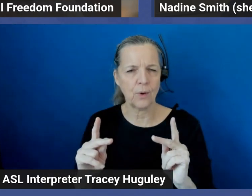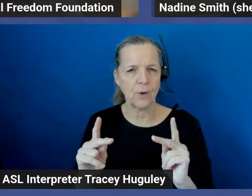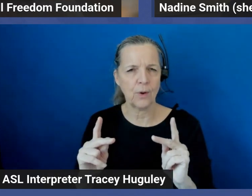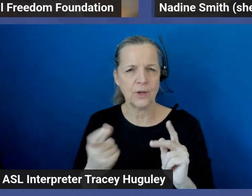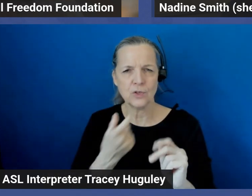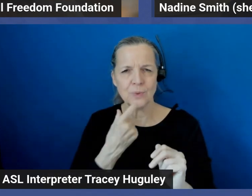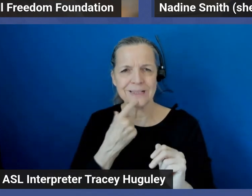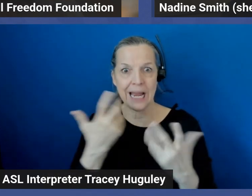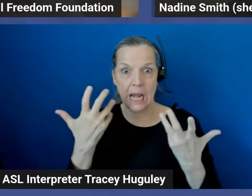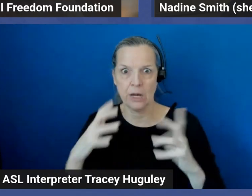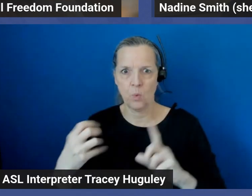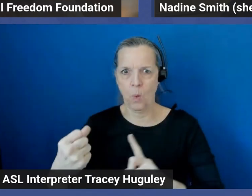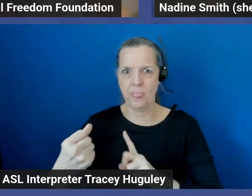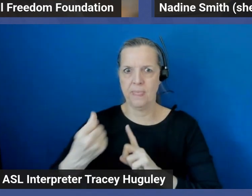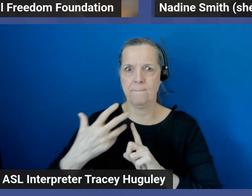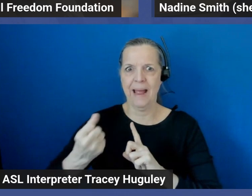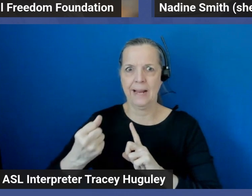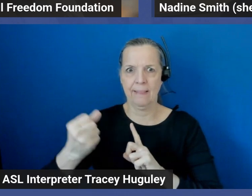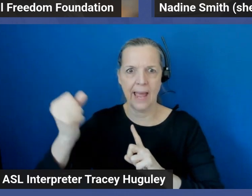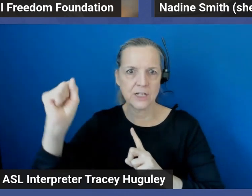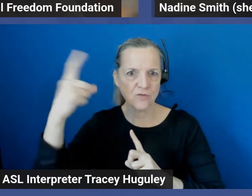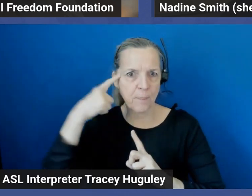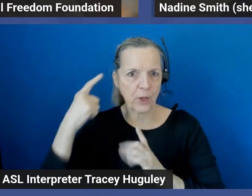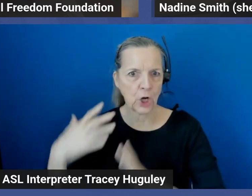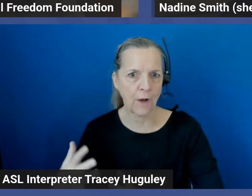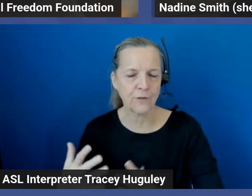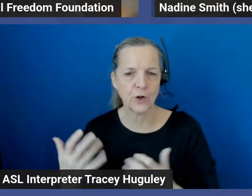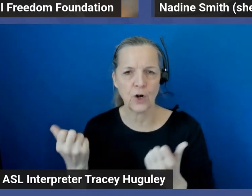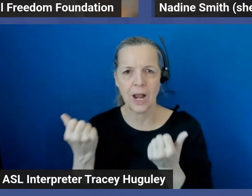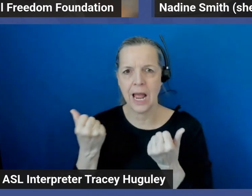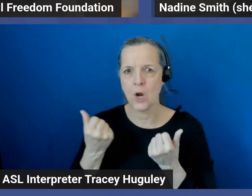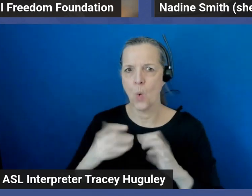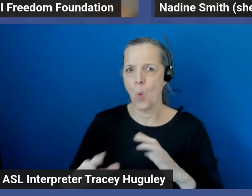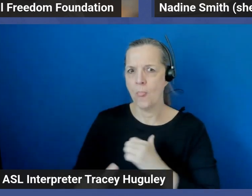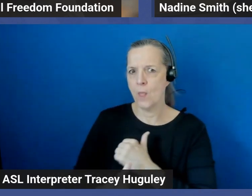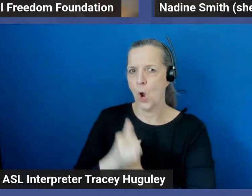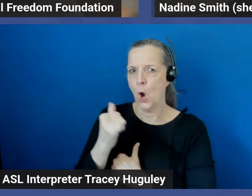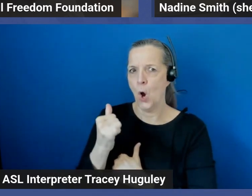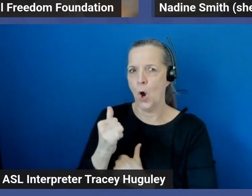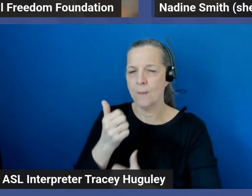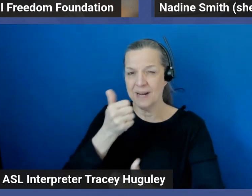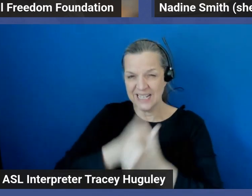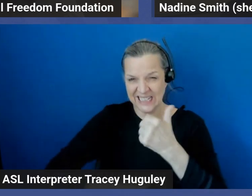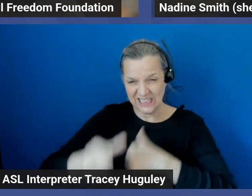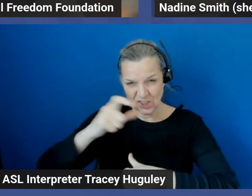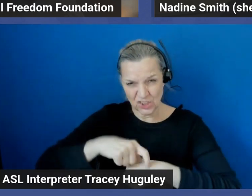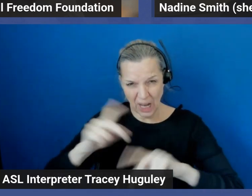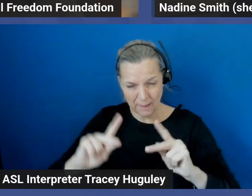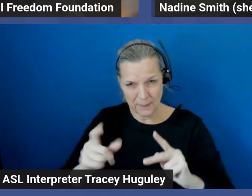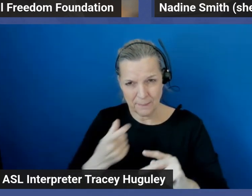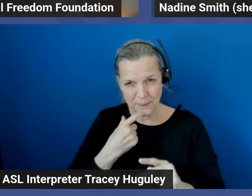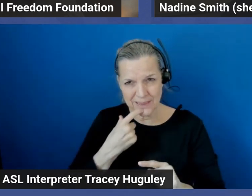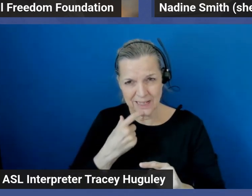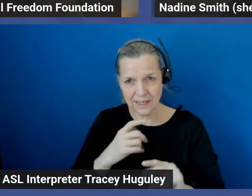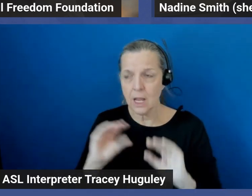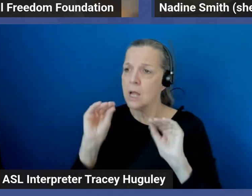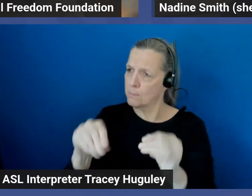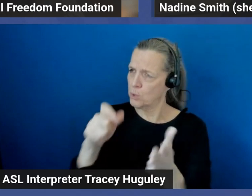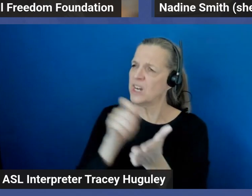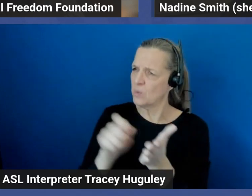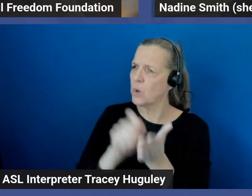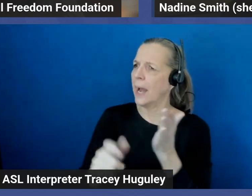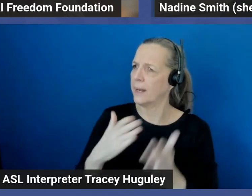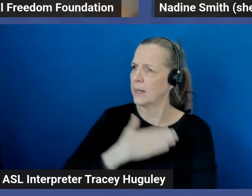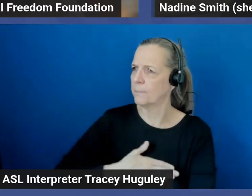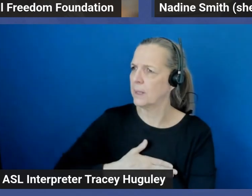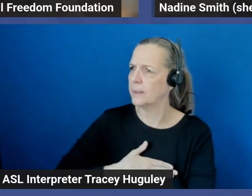the governor. I don't want the jeopardy that they might put me in. But every time people go, okay, put that in writing,